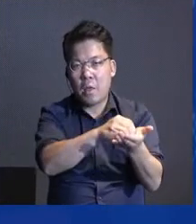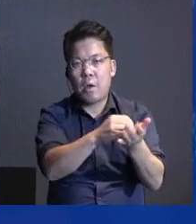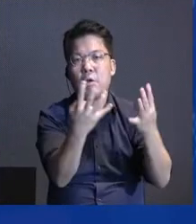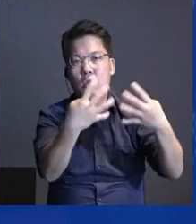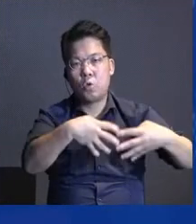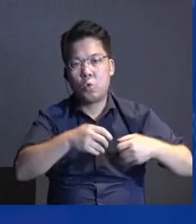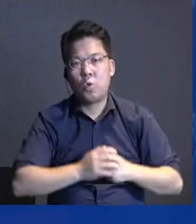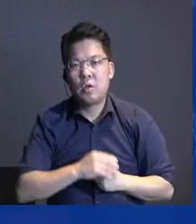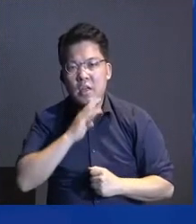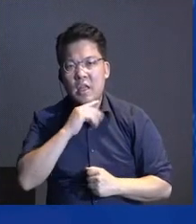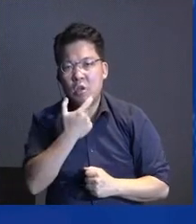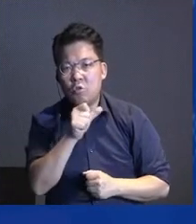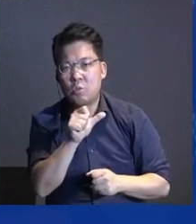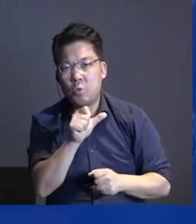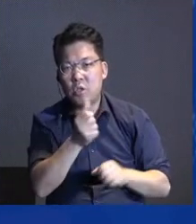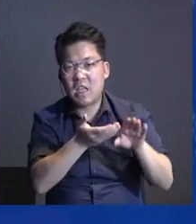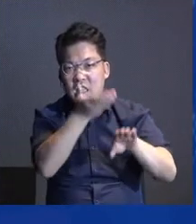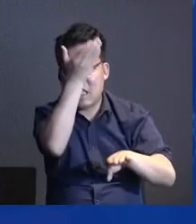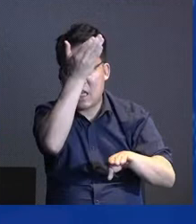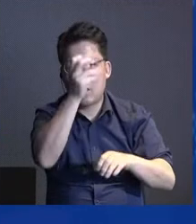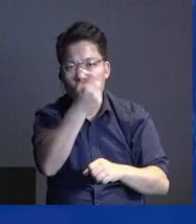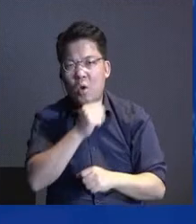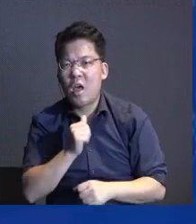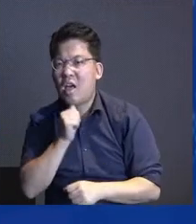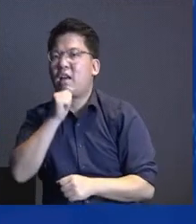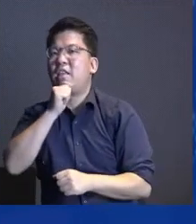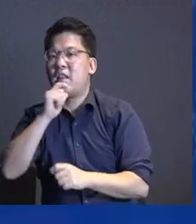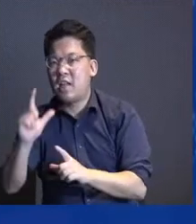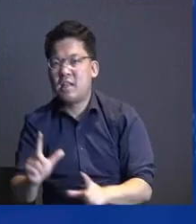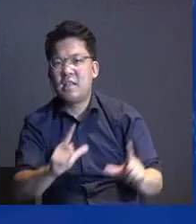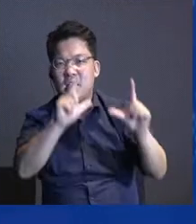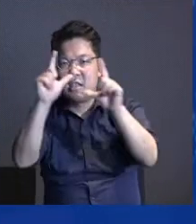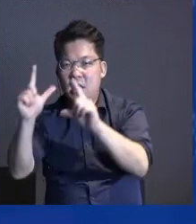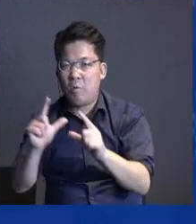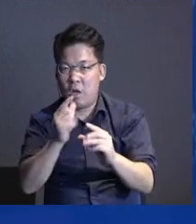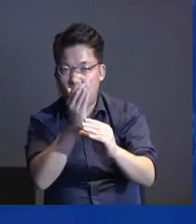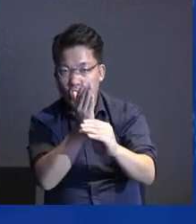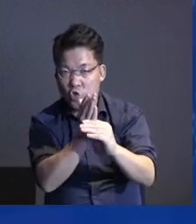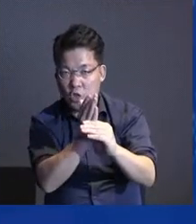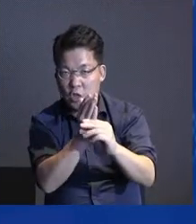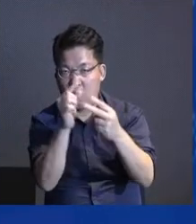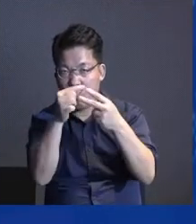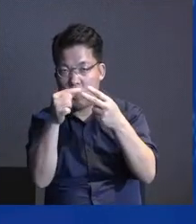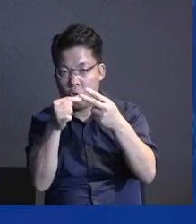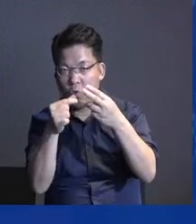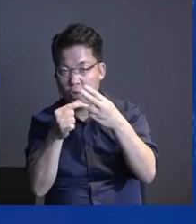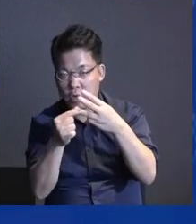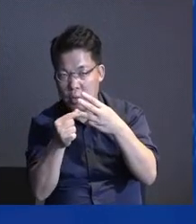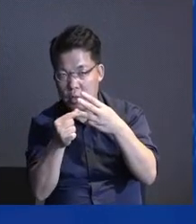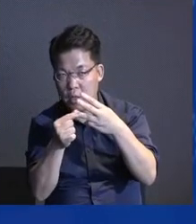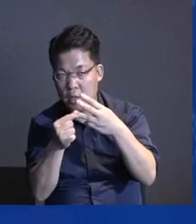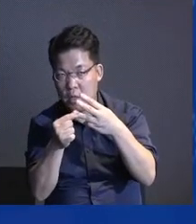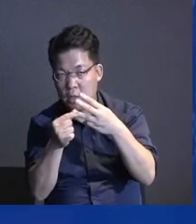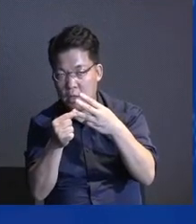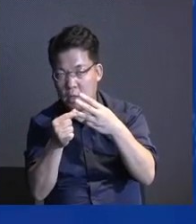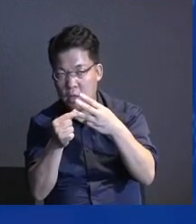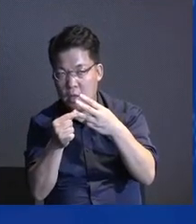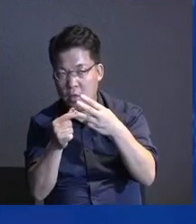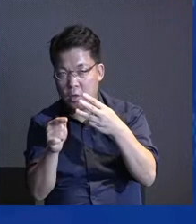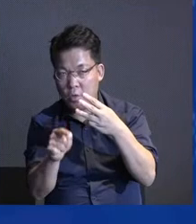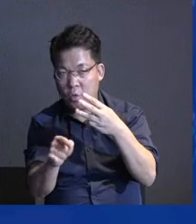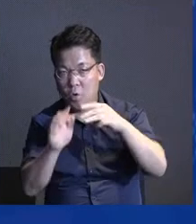area. The proportion of low-income older people among all members should be at least